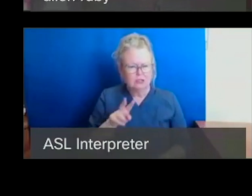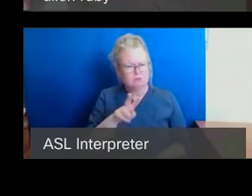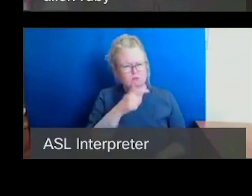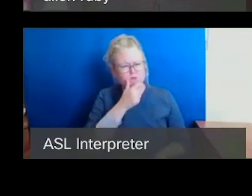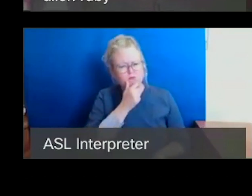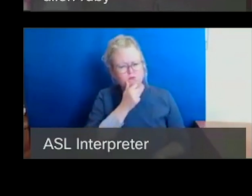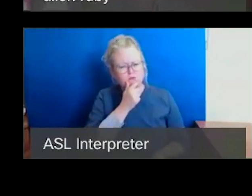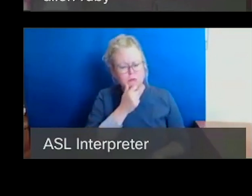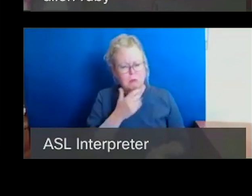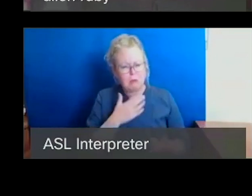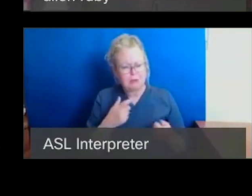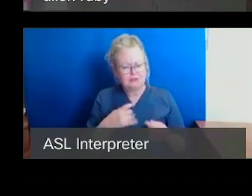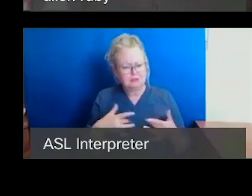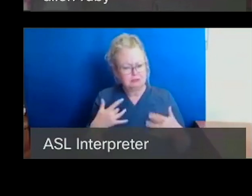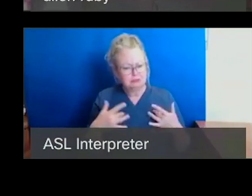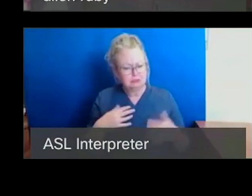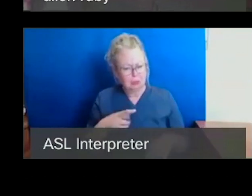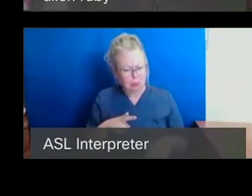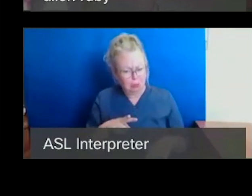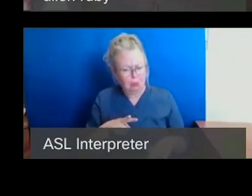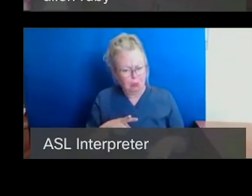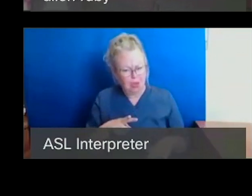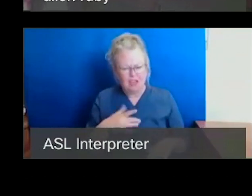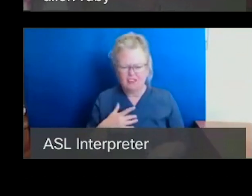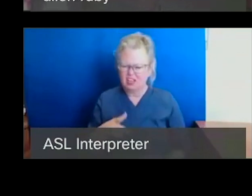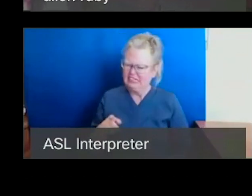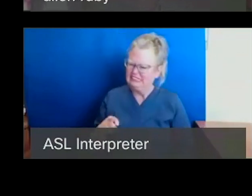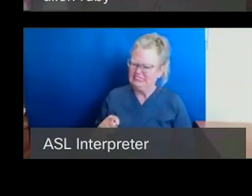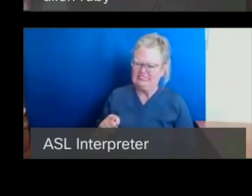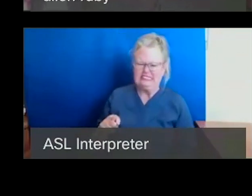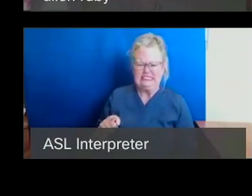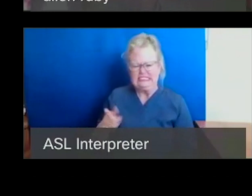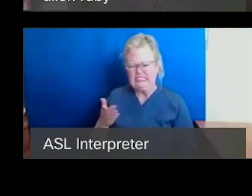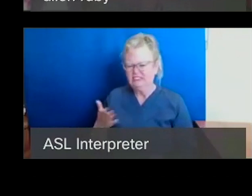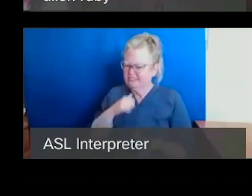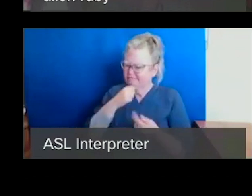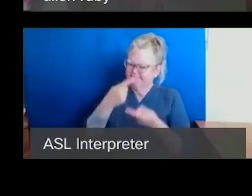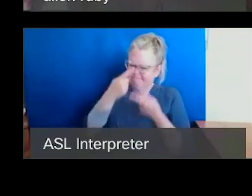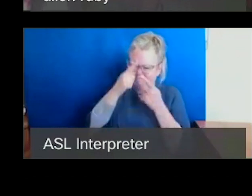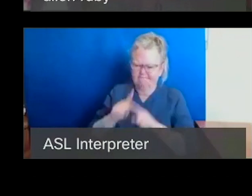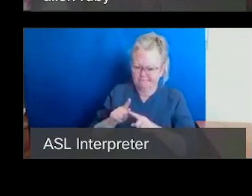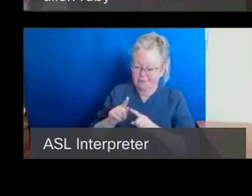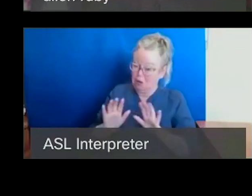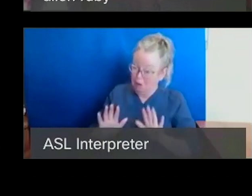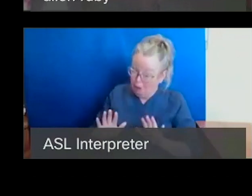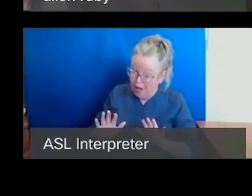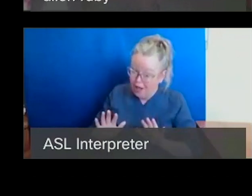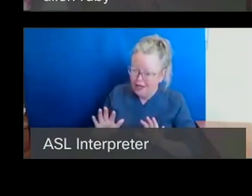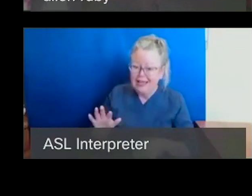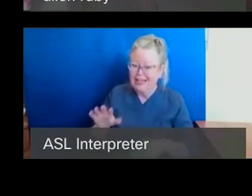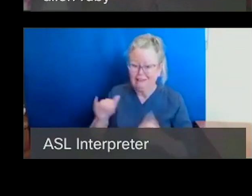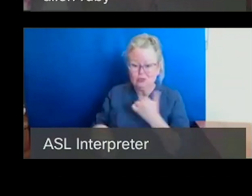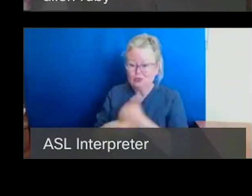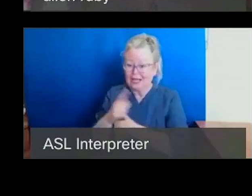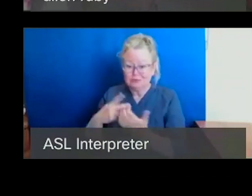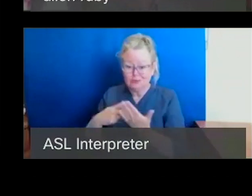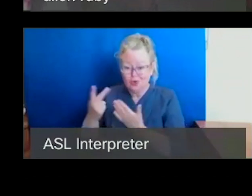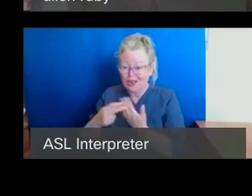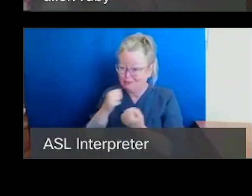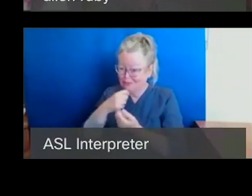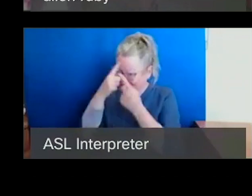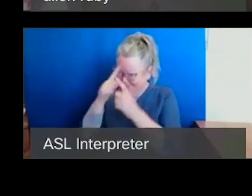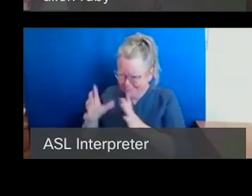says, oh, this new grant program probably doesn't work for me. Remember, there are these 3 other grant programs you could apply for